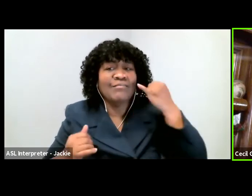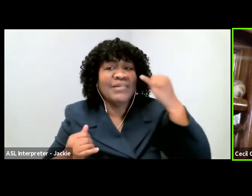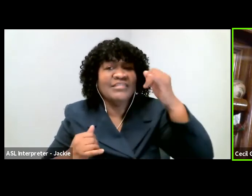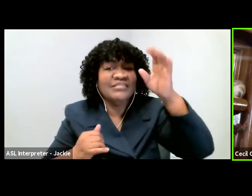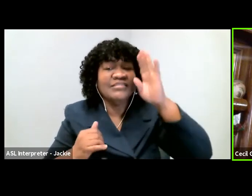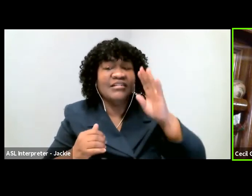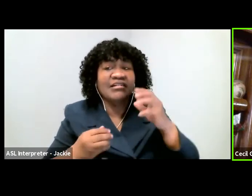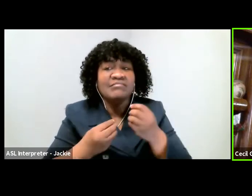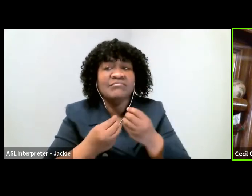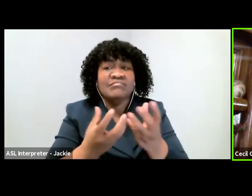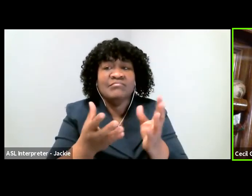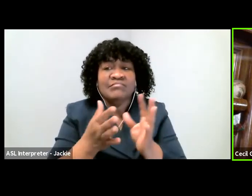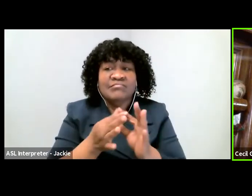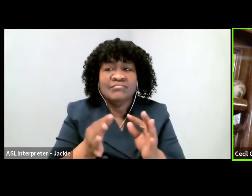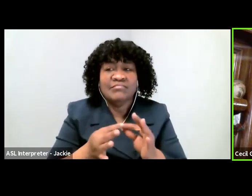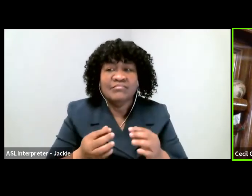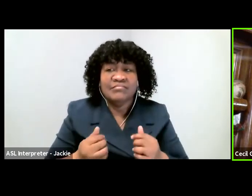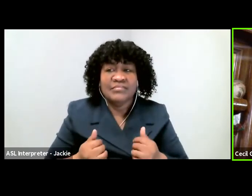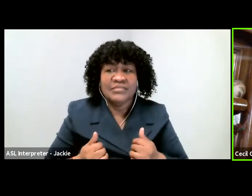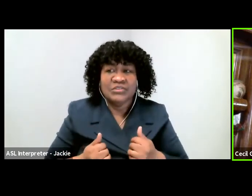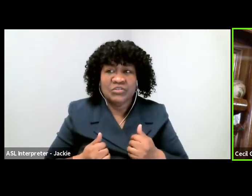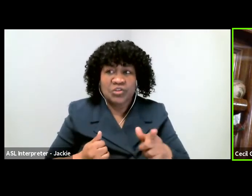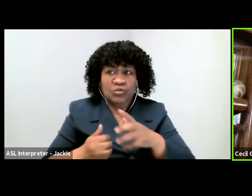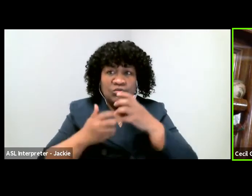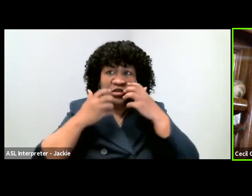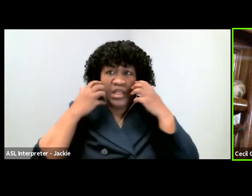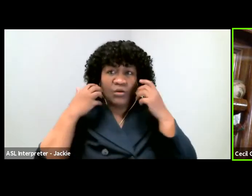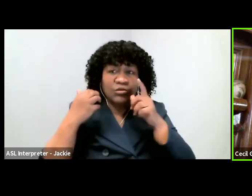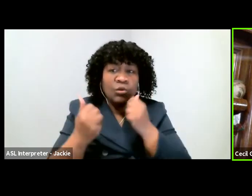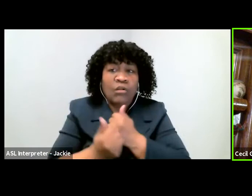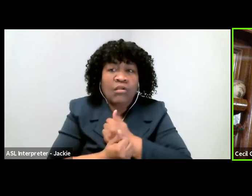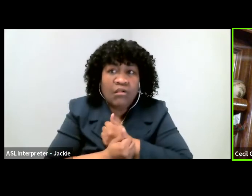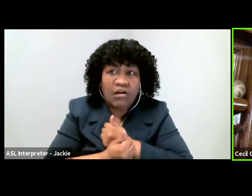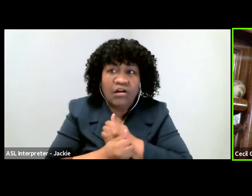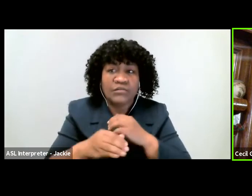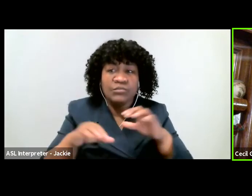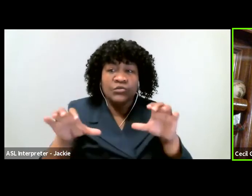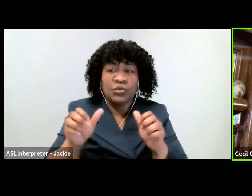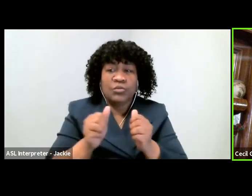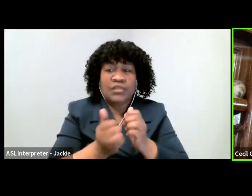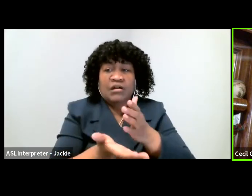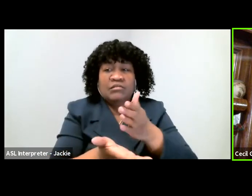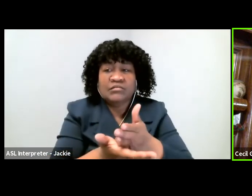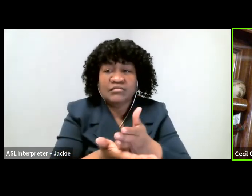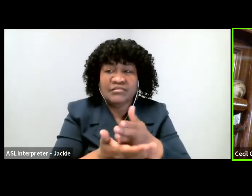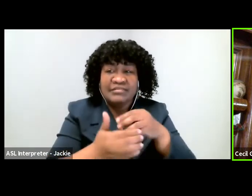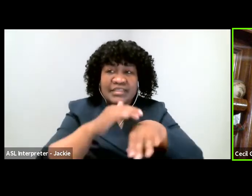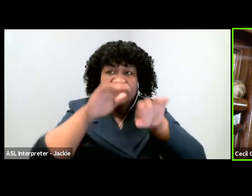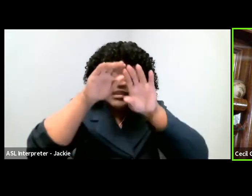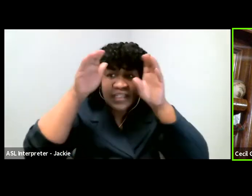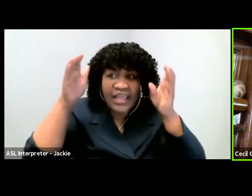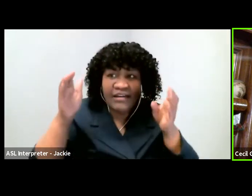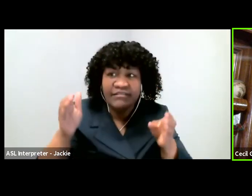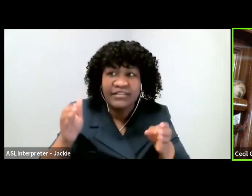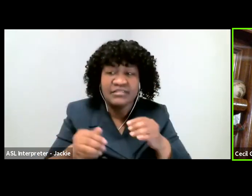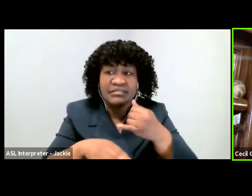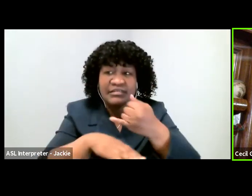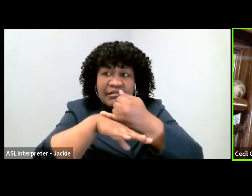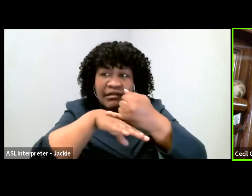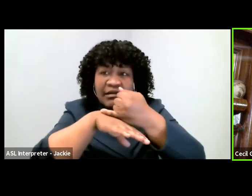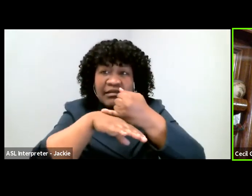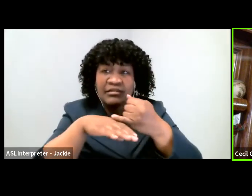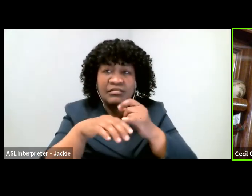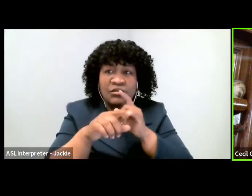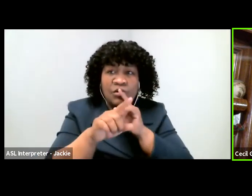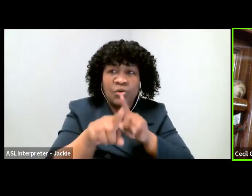message to the living skin of the jaguars, who would love and reproduce without end in caverns, in cane fields, on islands, in order that the last